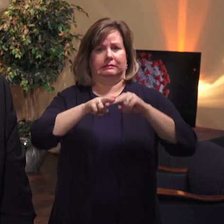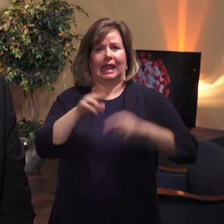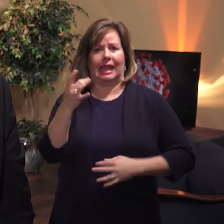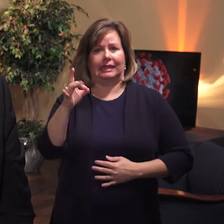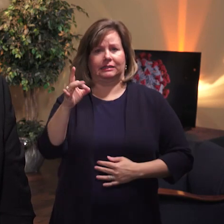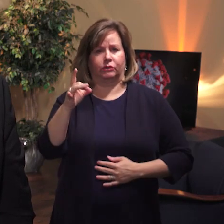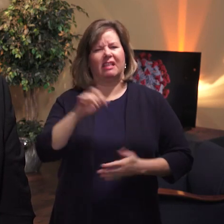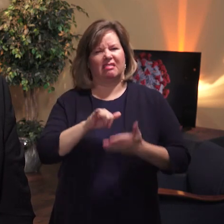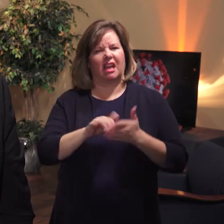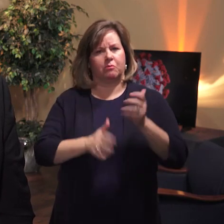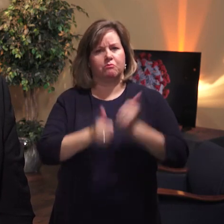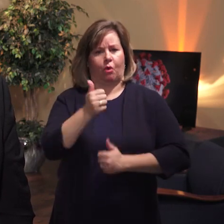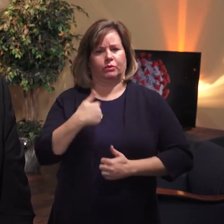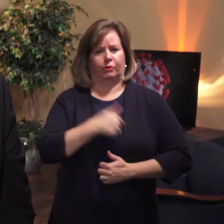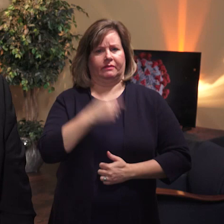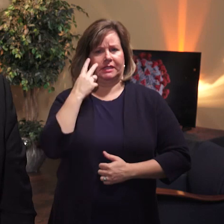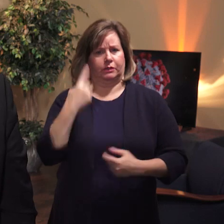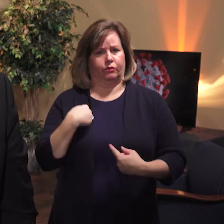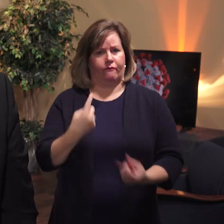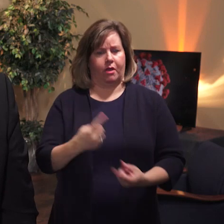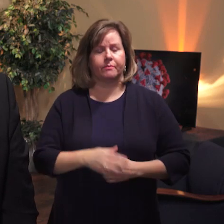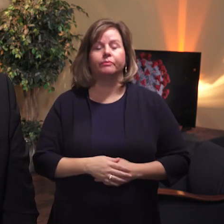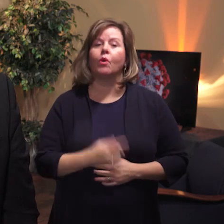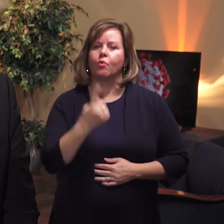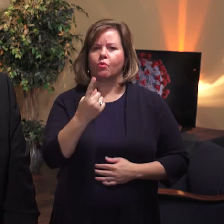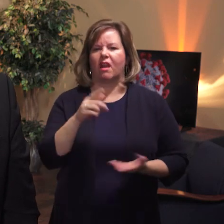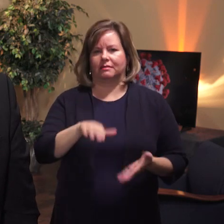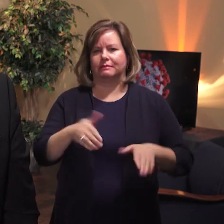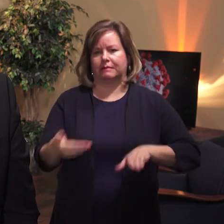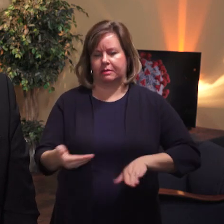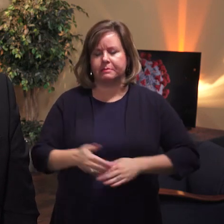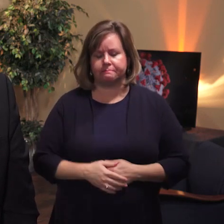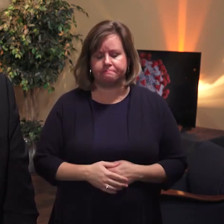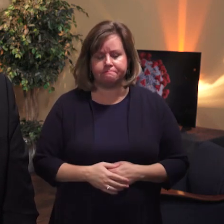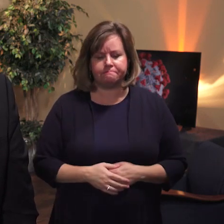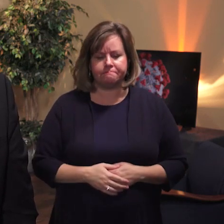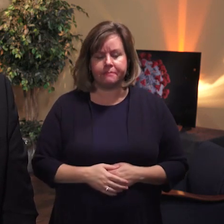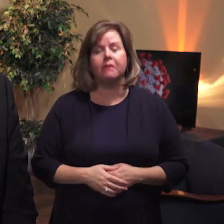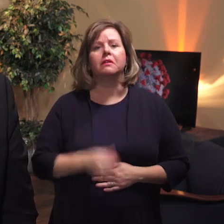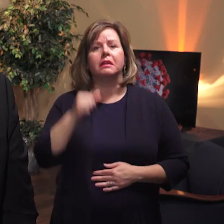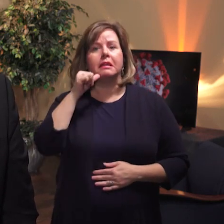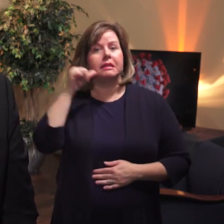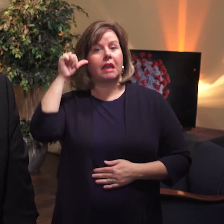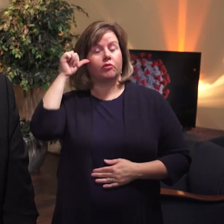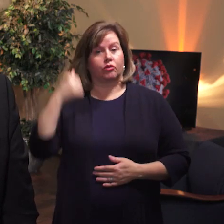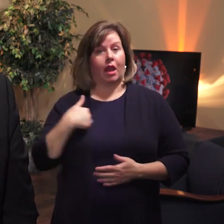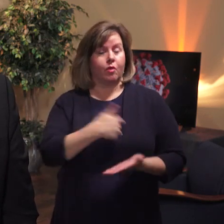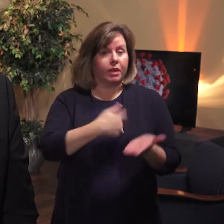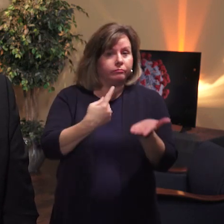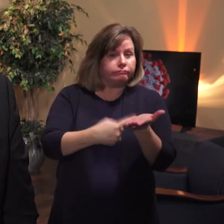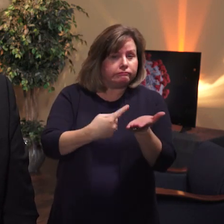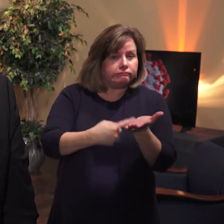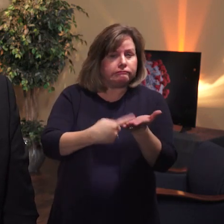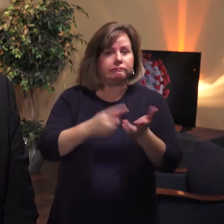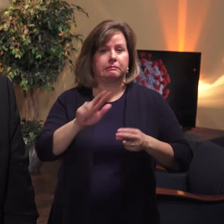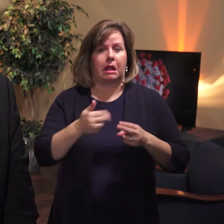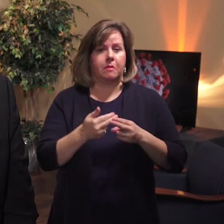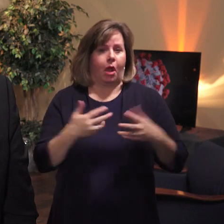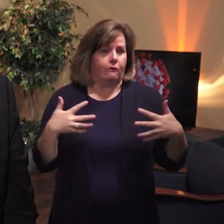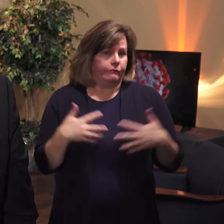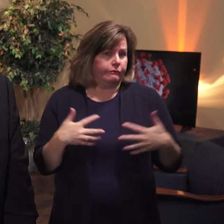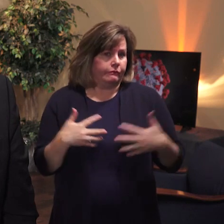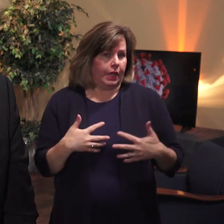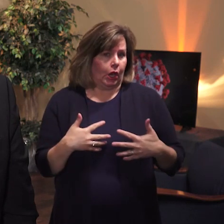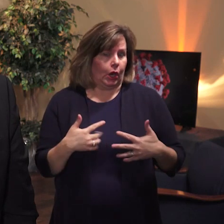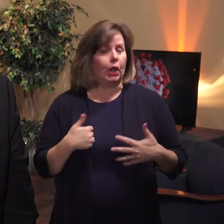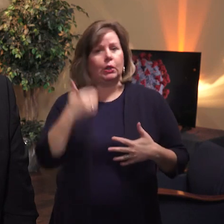at 1 death so far. So yesterday, I spoke to you about fear, and I told you that the coronavirus is